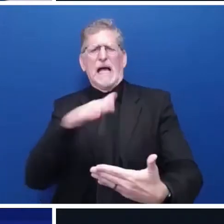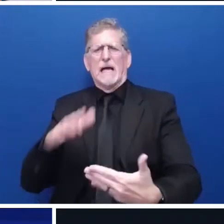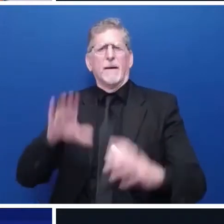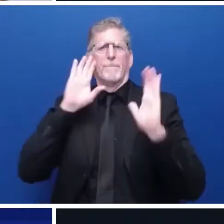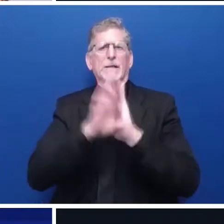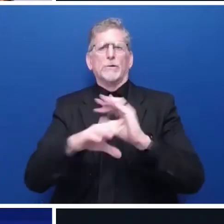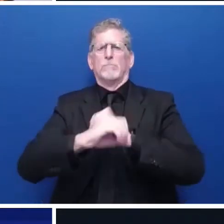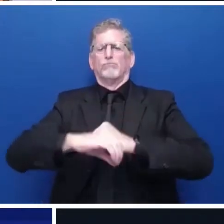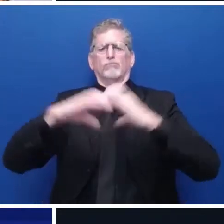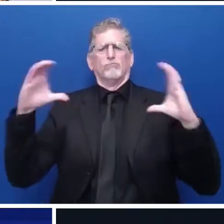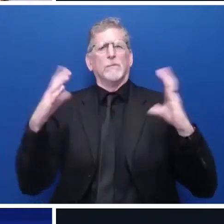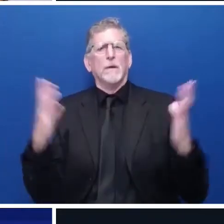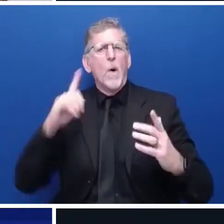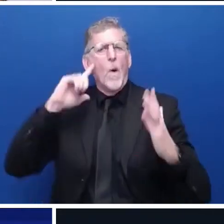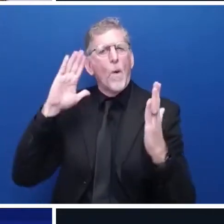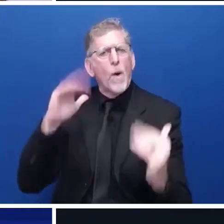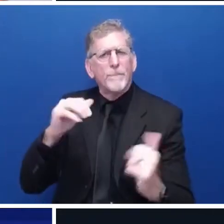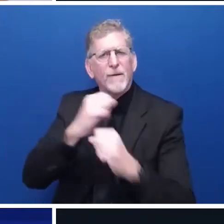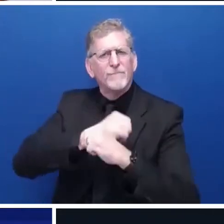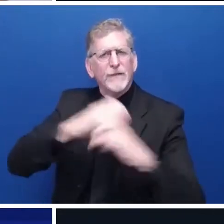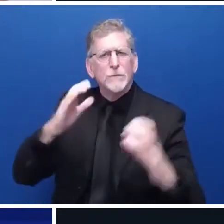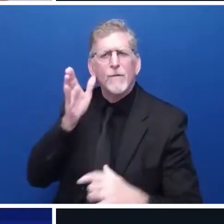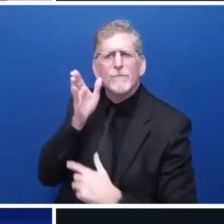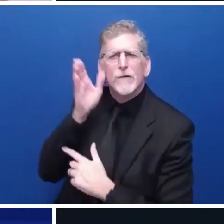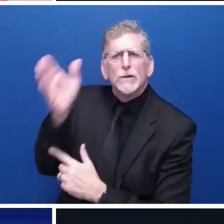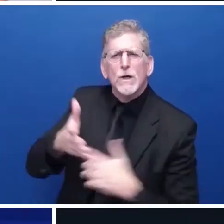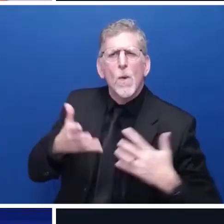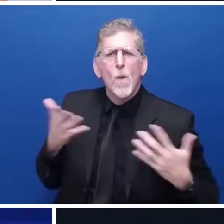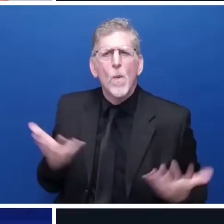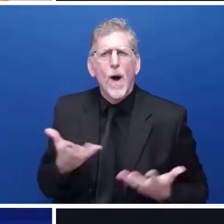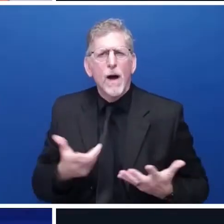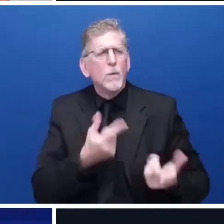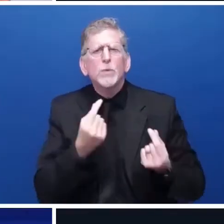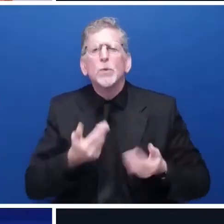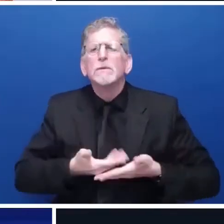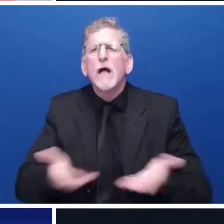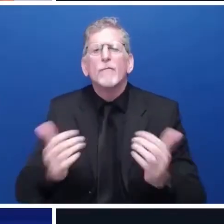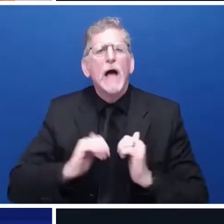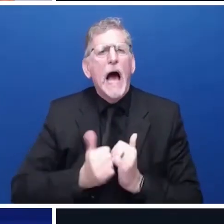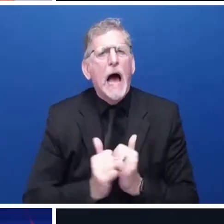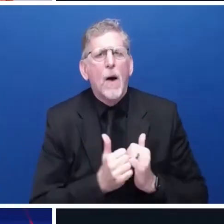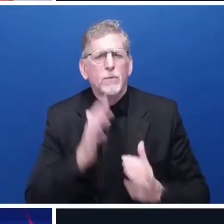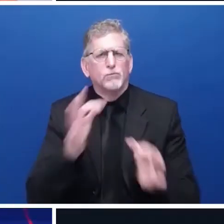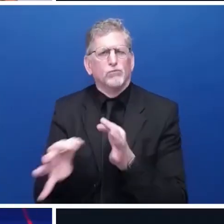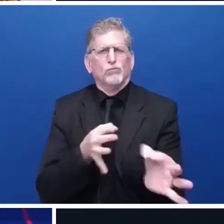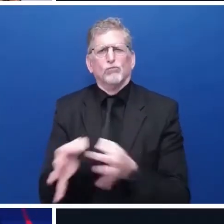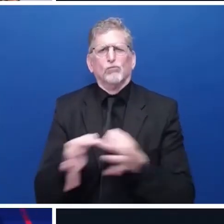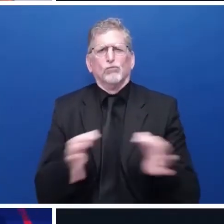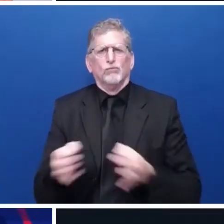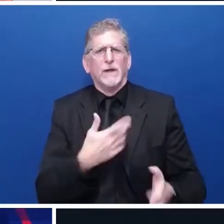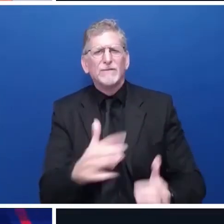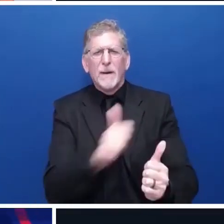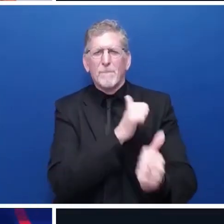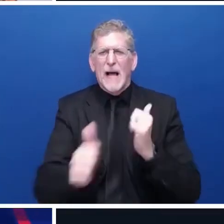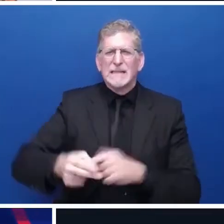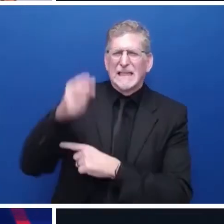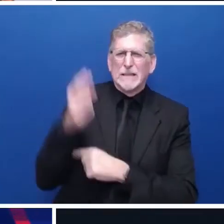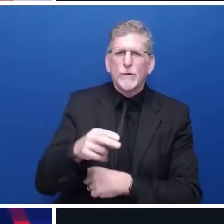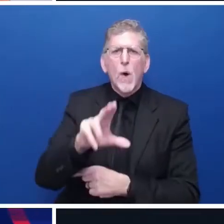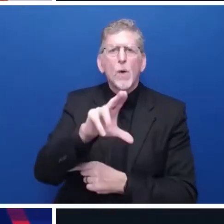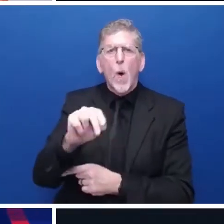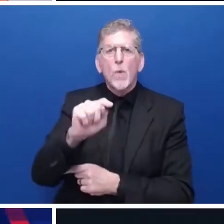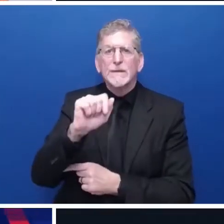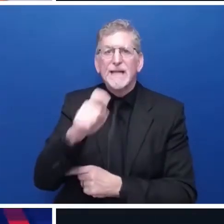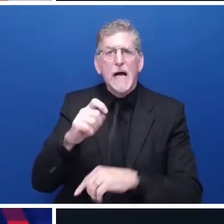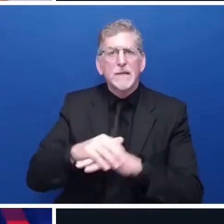tax, amongst other things that are in there. And the American people will start to feel that in the coming months as they file their taxes and they start to see more